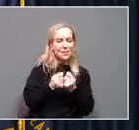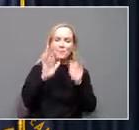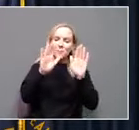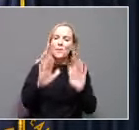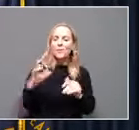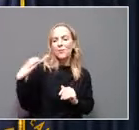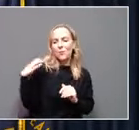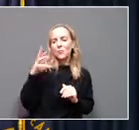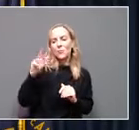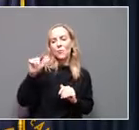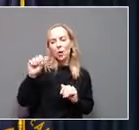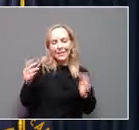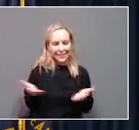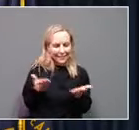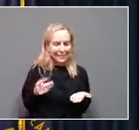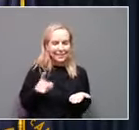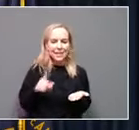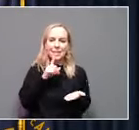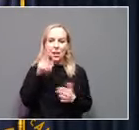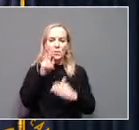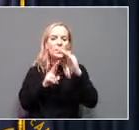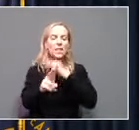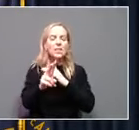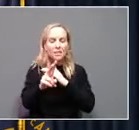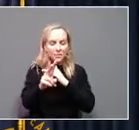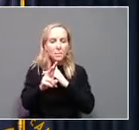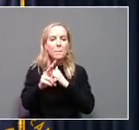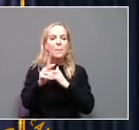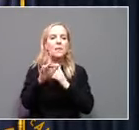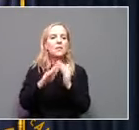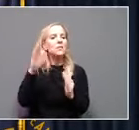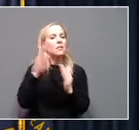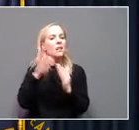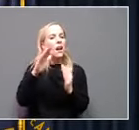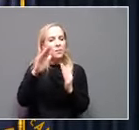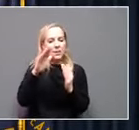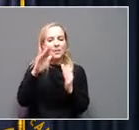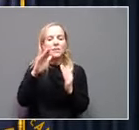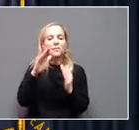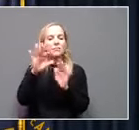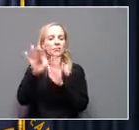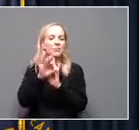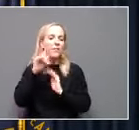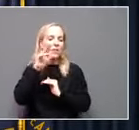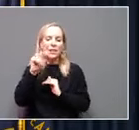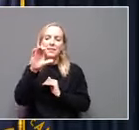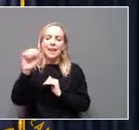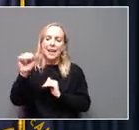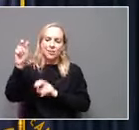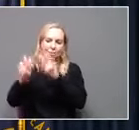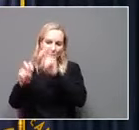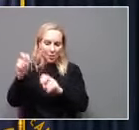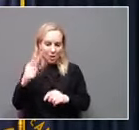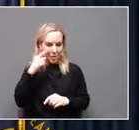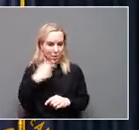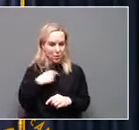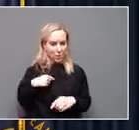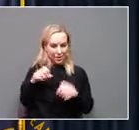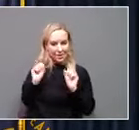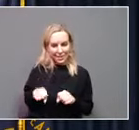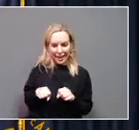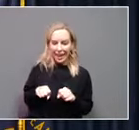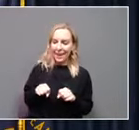here. They are projected to be among the top seeds of the NCAA tournament, which means we think we can get one of their games in the